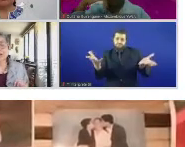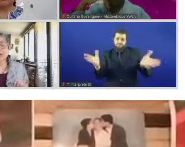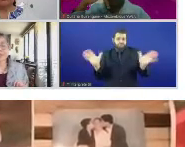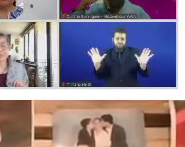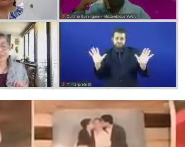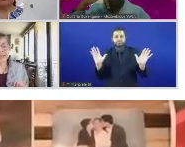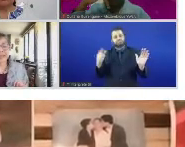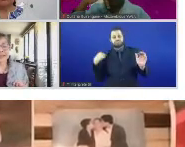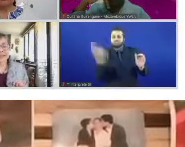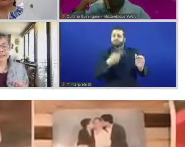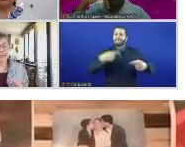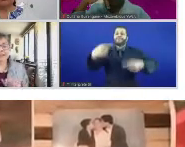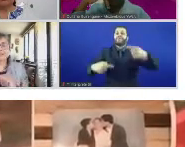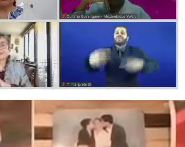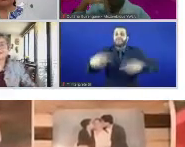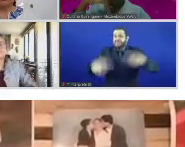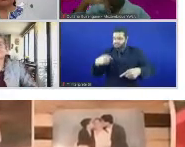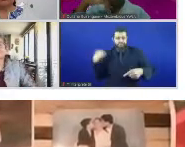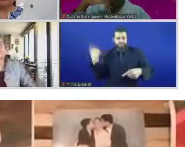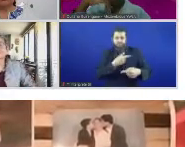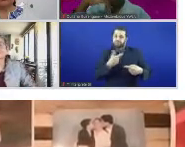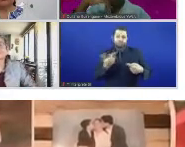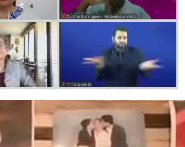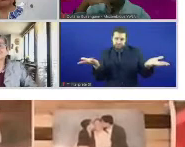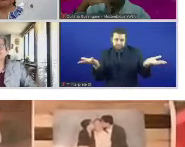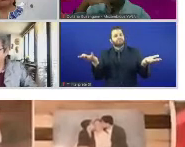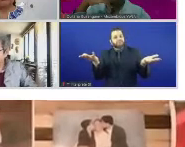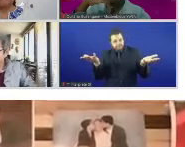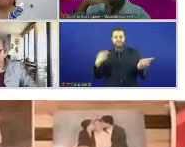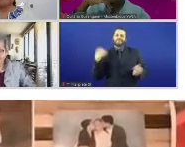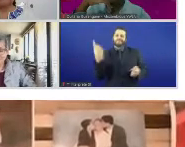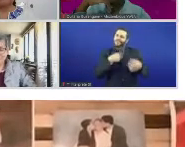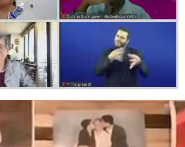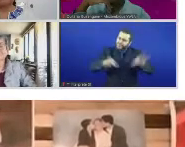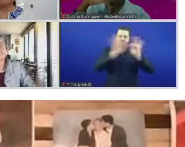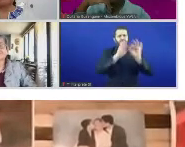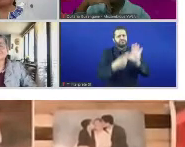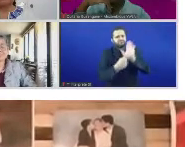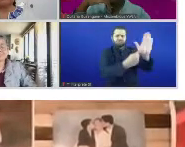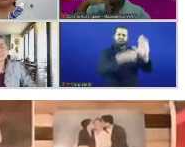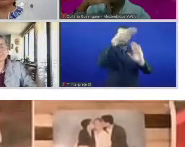you. Thank you, Lopa. Karen, I am going to now turn to you.